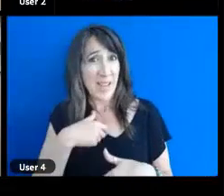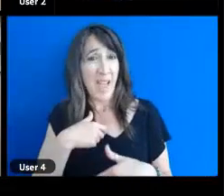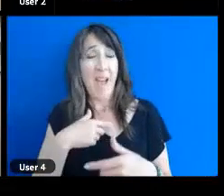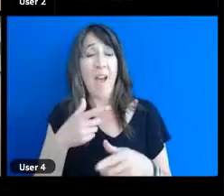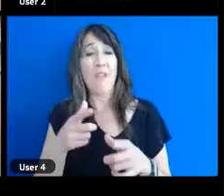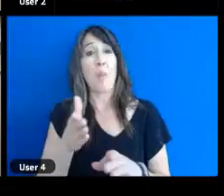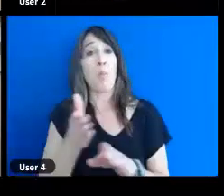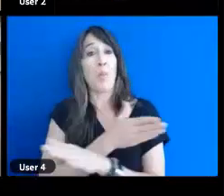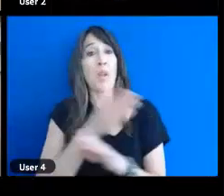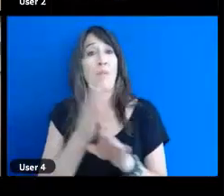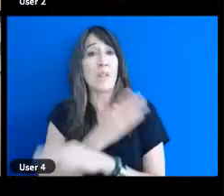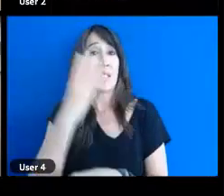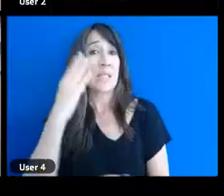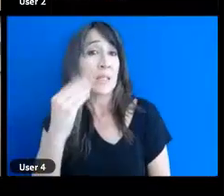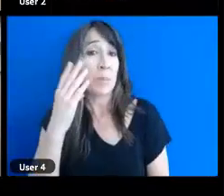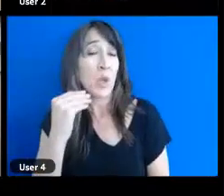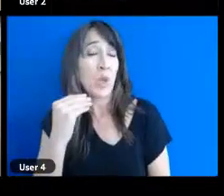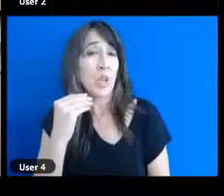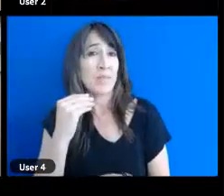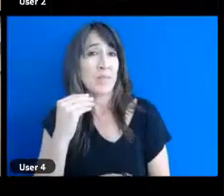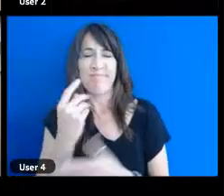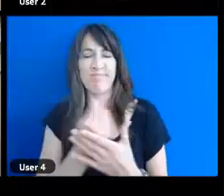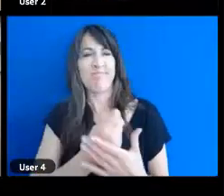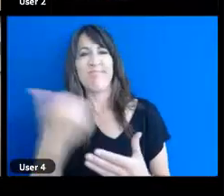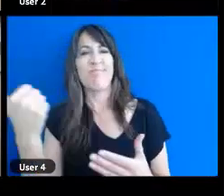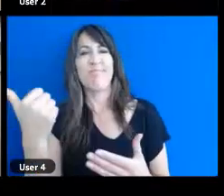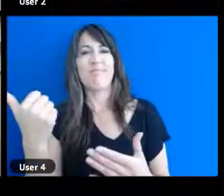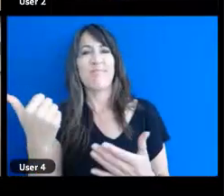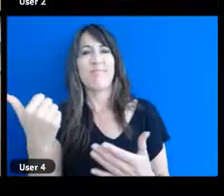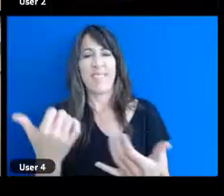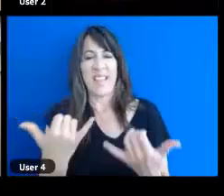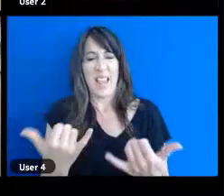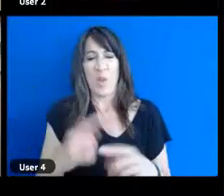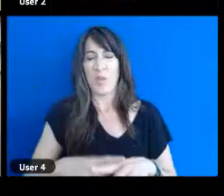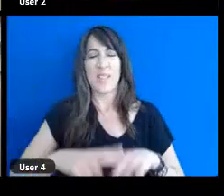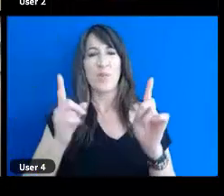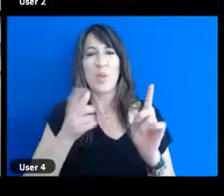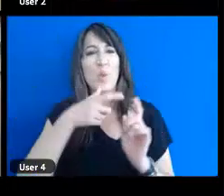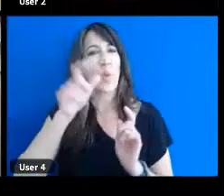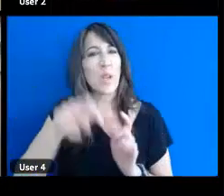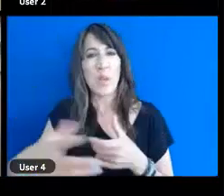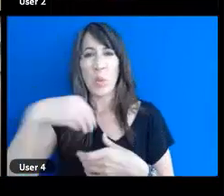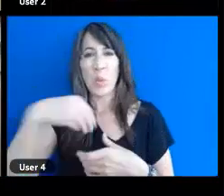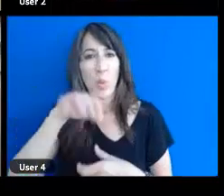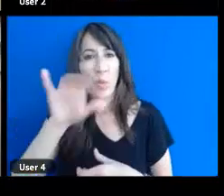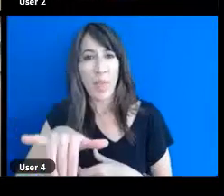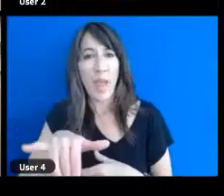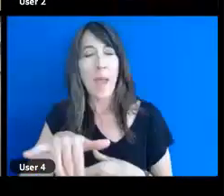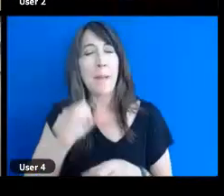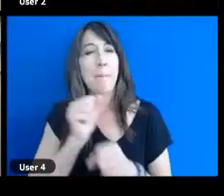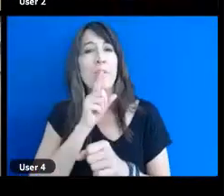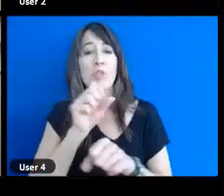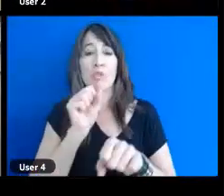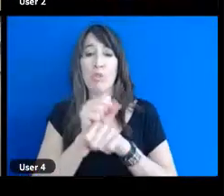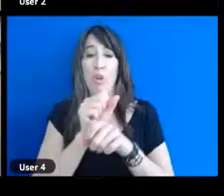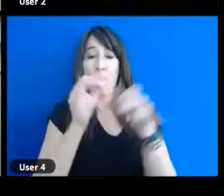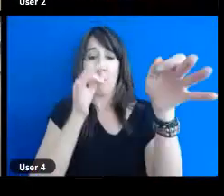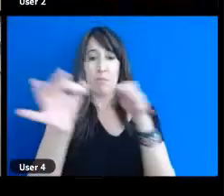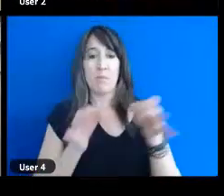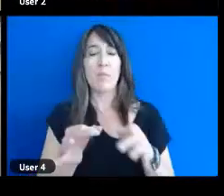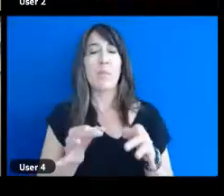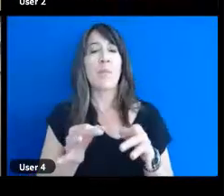of qualifications, skills, and previous experience that you've always asked for? Or if things changed since the last time you posted